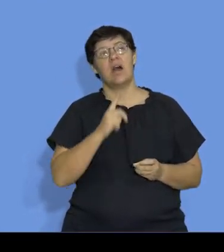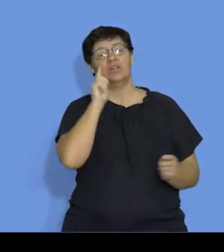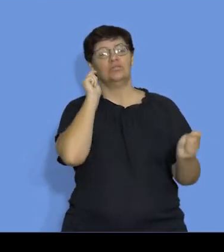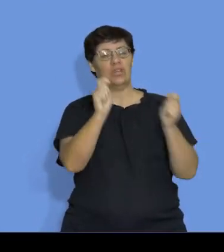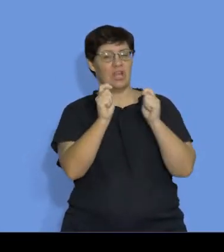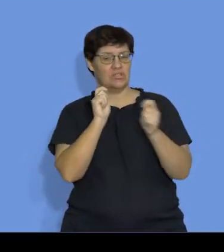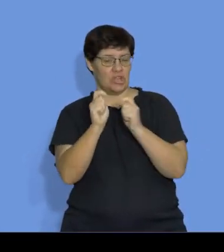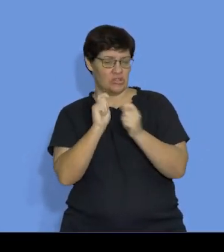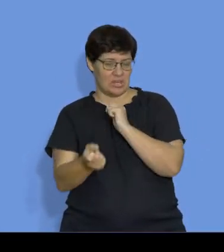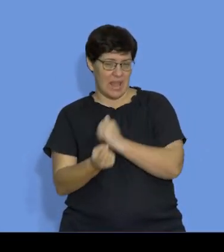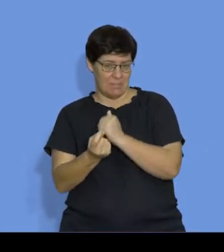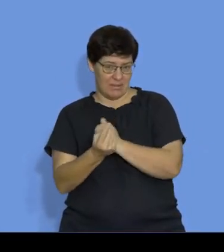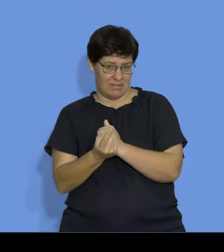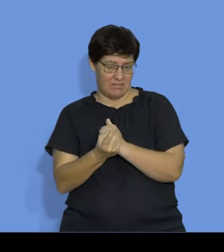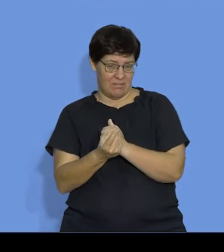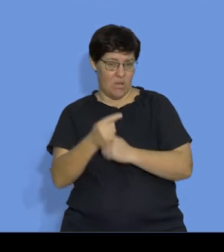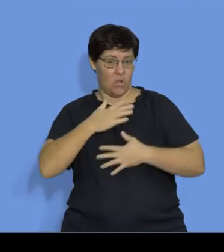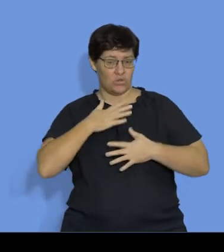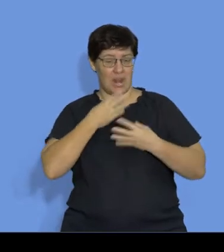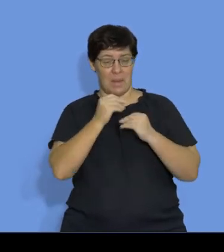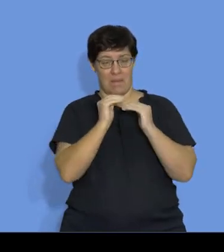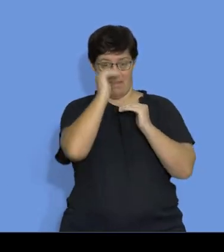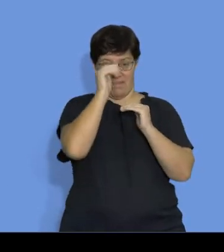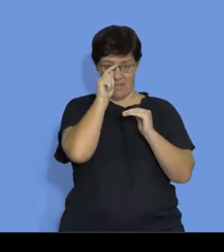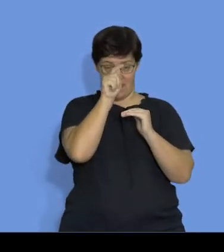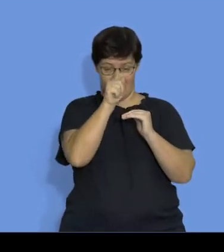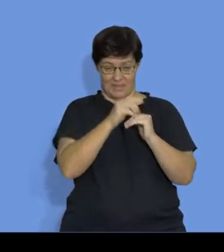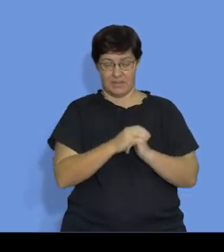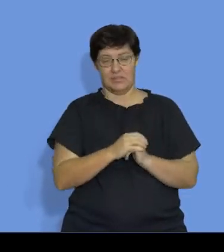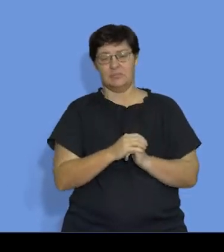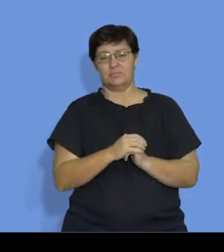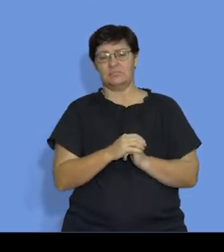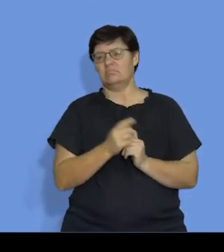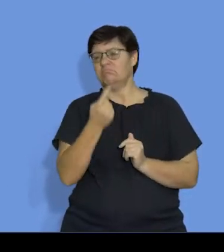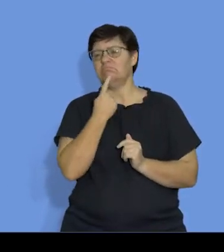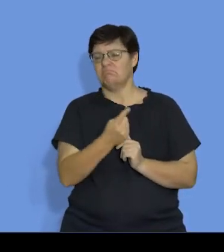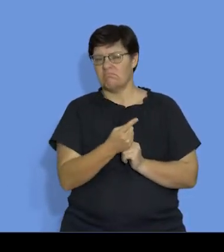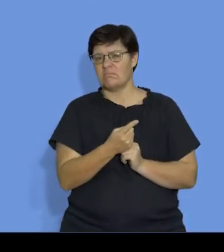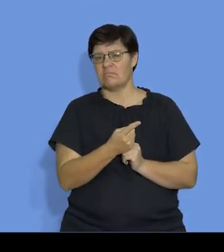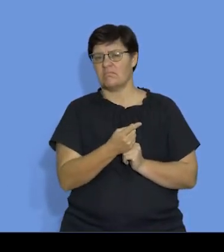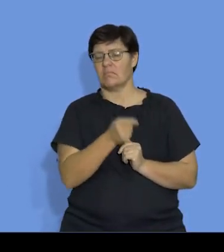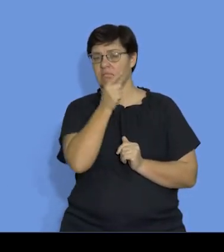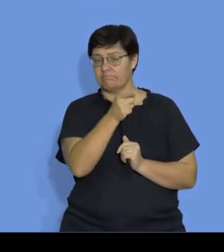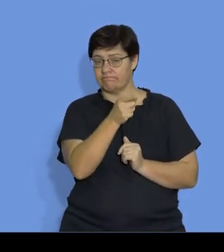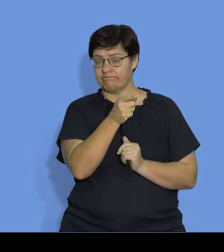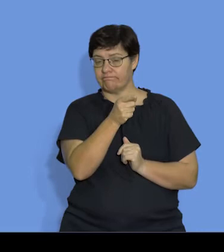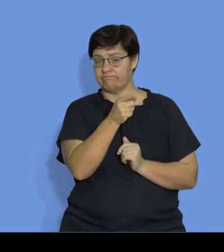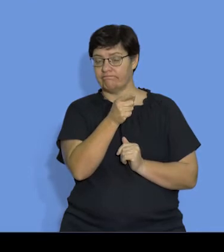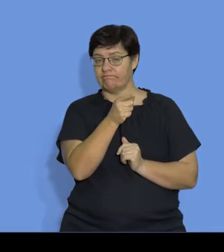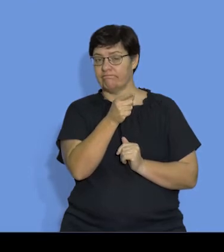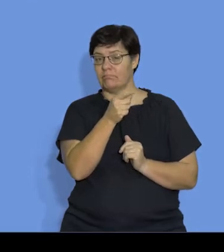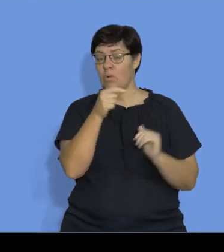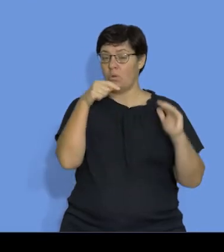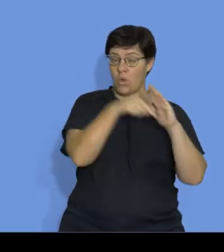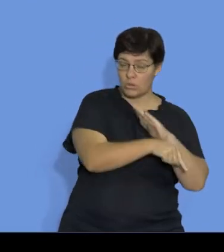in oxidation numbers, we are saying that we are able to say whether a substance underwent loss or